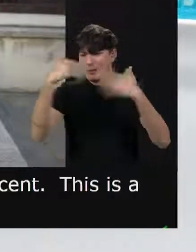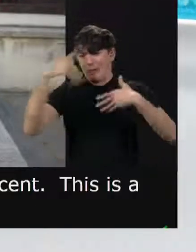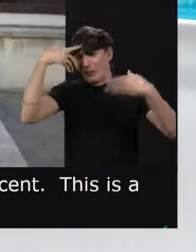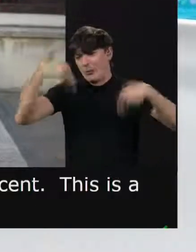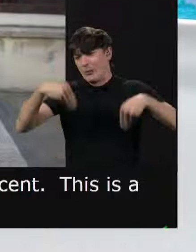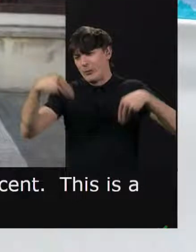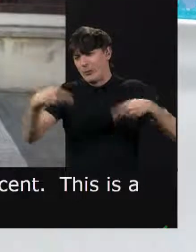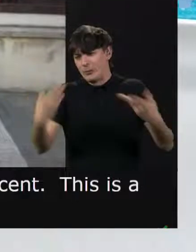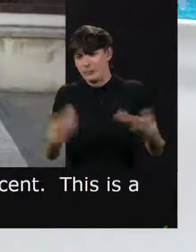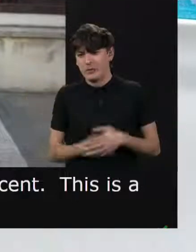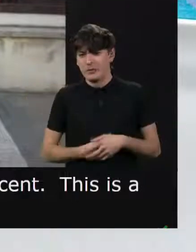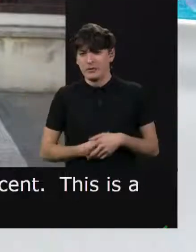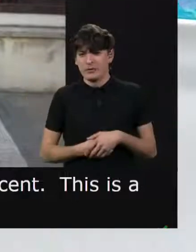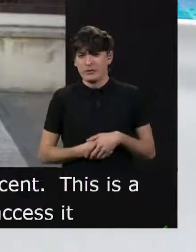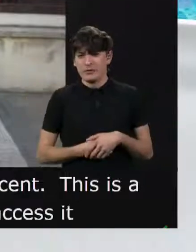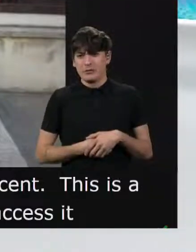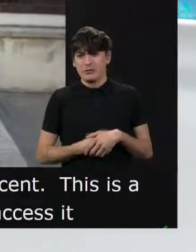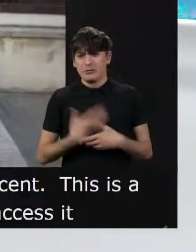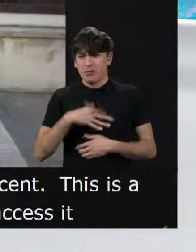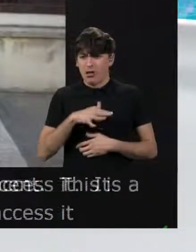it. It makes no sense.